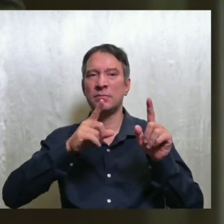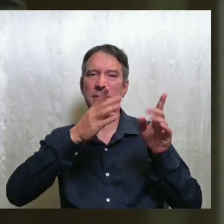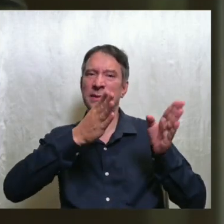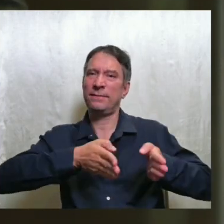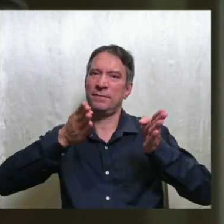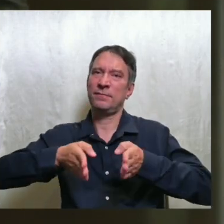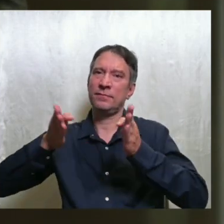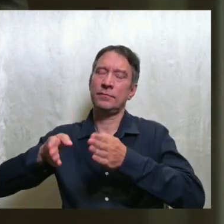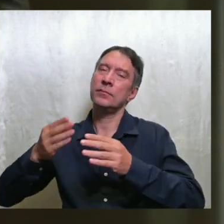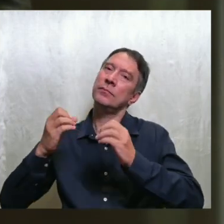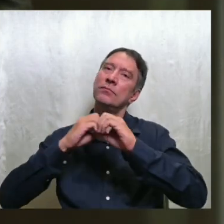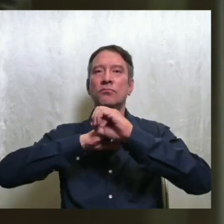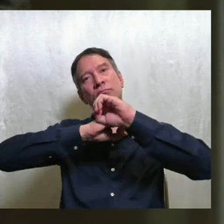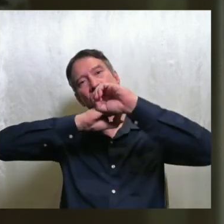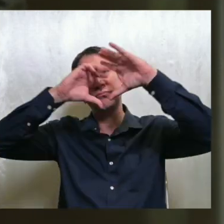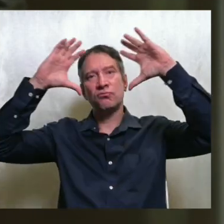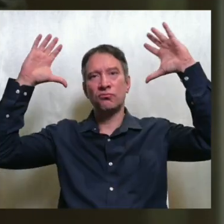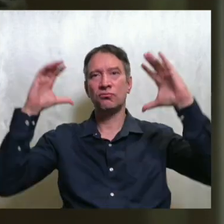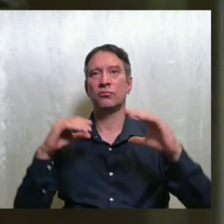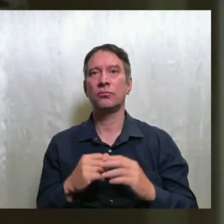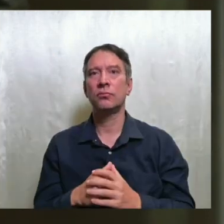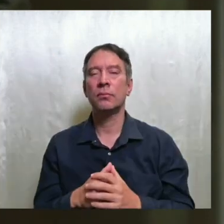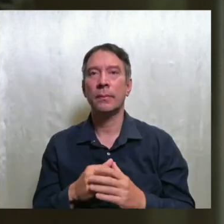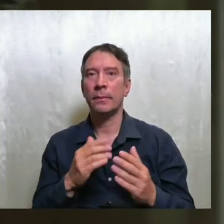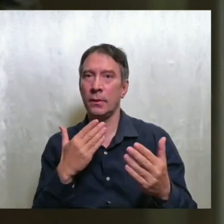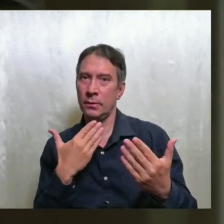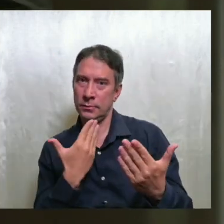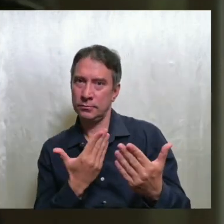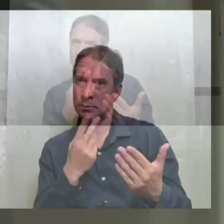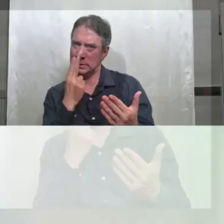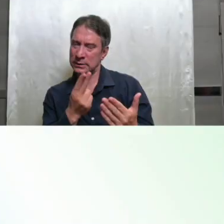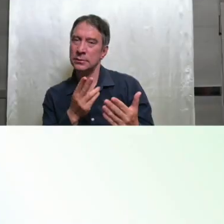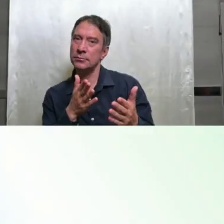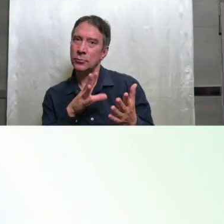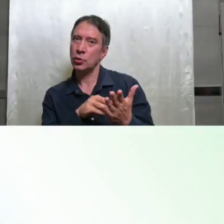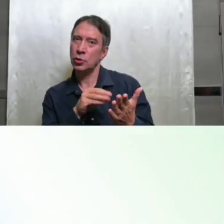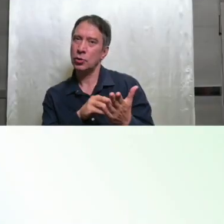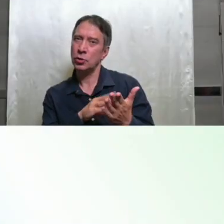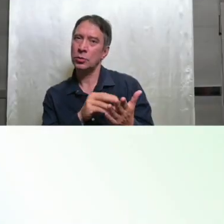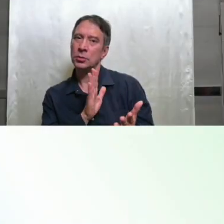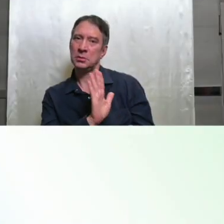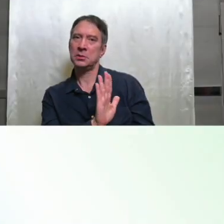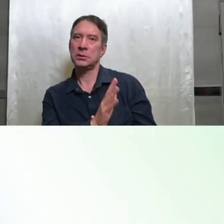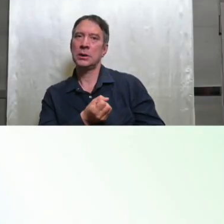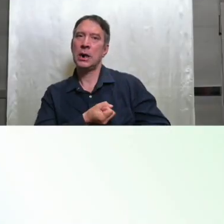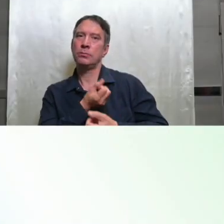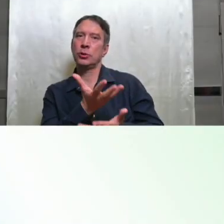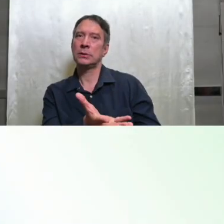with Gen AI to give a more human-like experience. Let's take a look what Chigo can do for you.